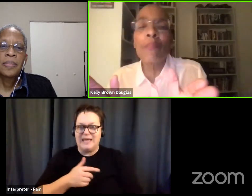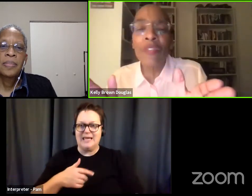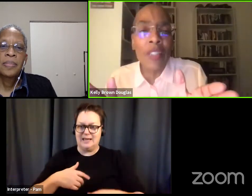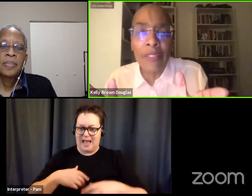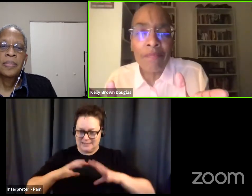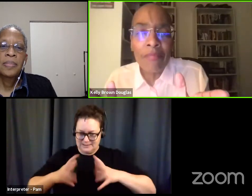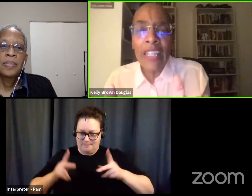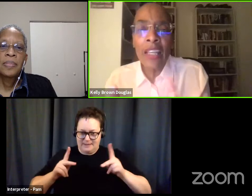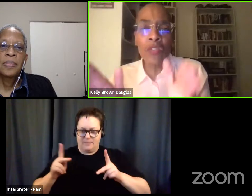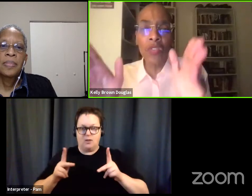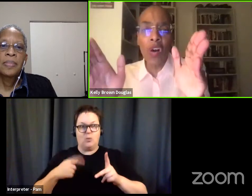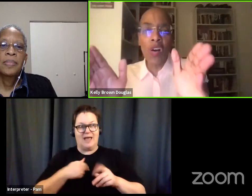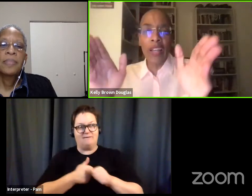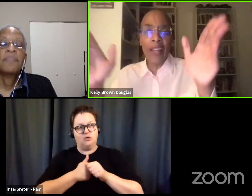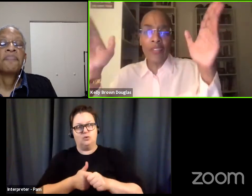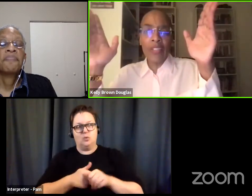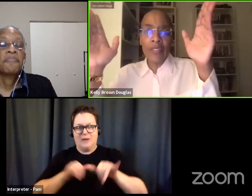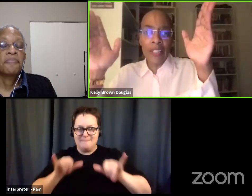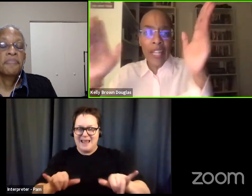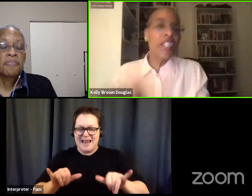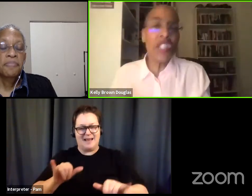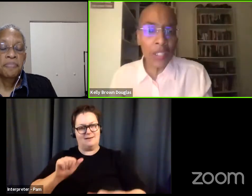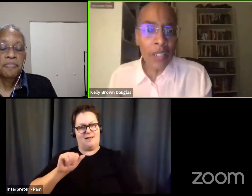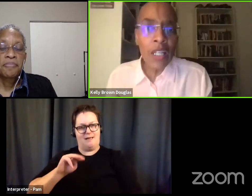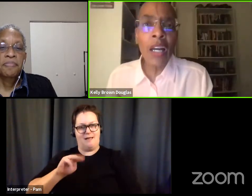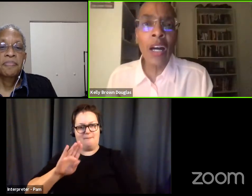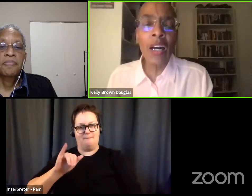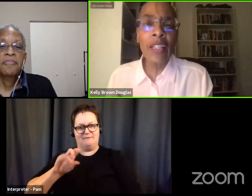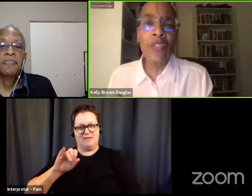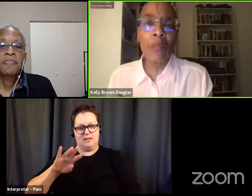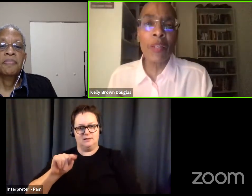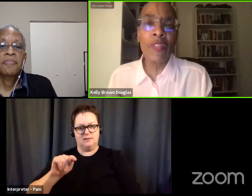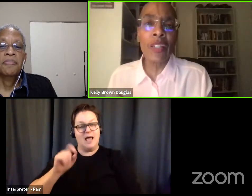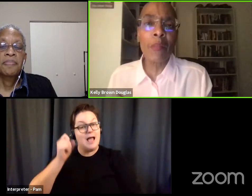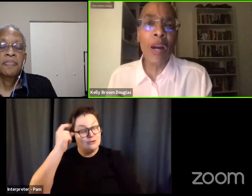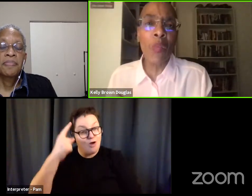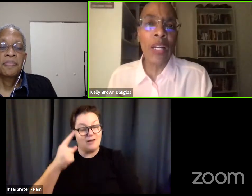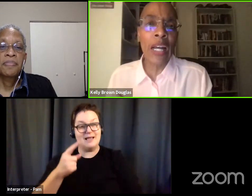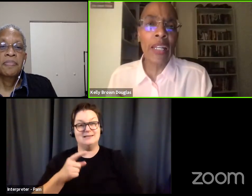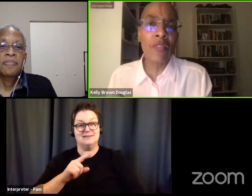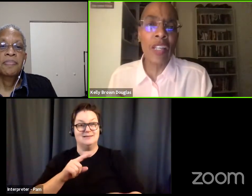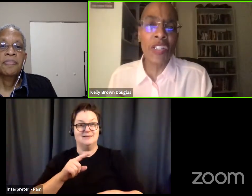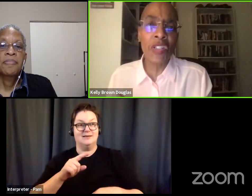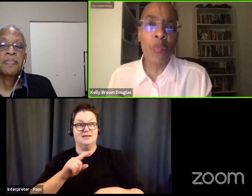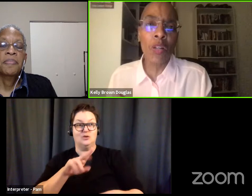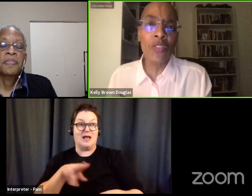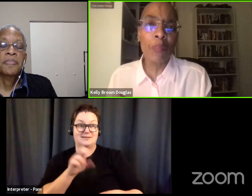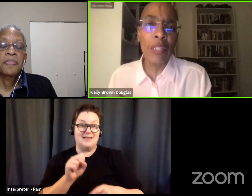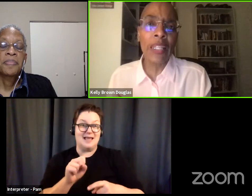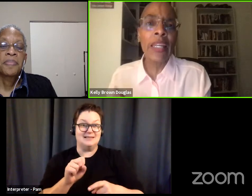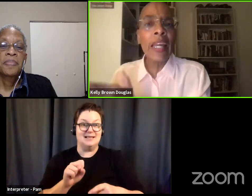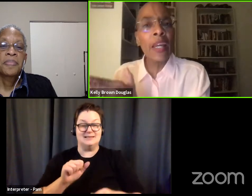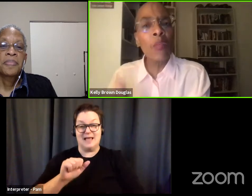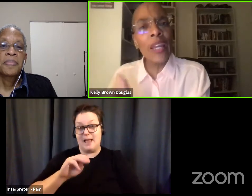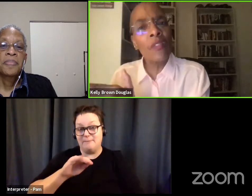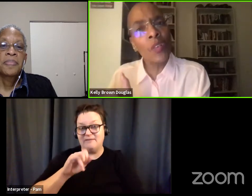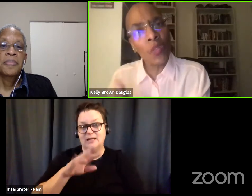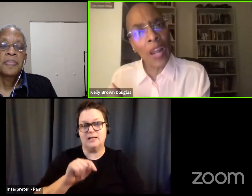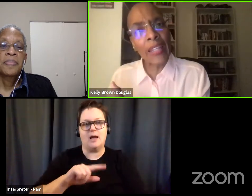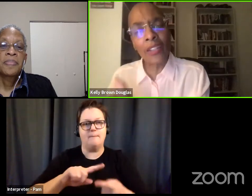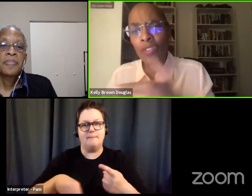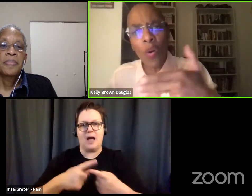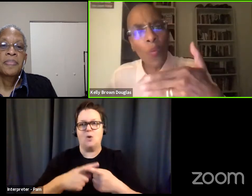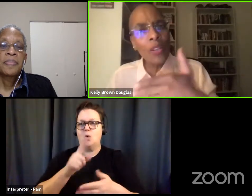remain ambivalent as long as the nation is ambivalent about what kind of nation it wants to be. And we